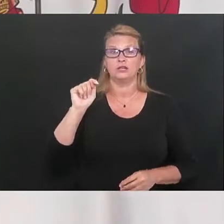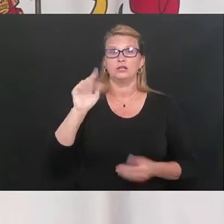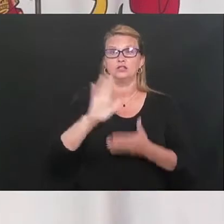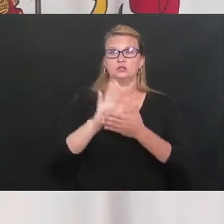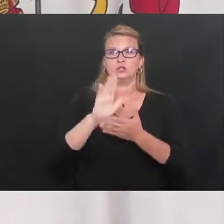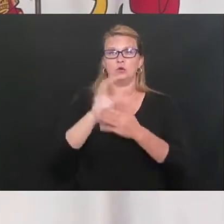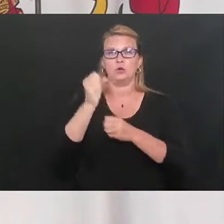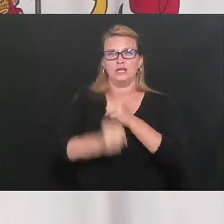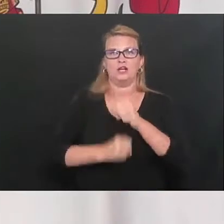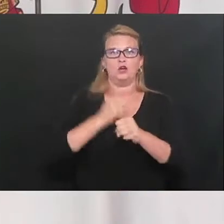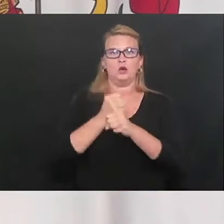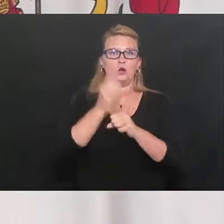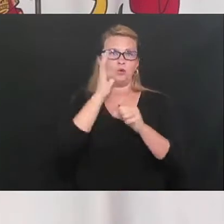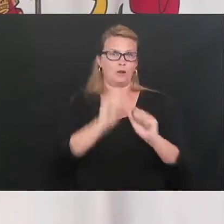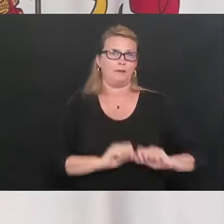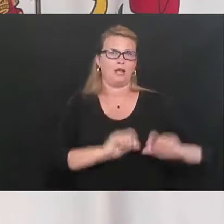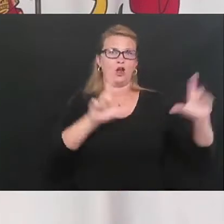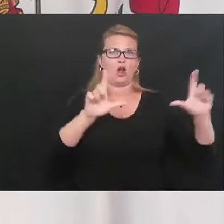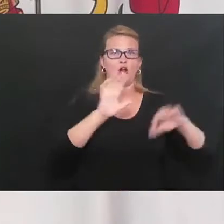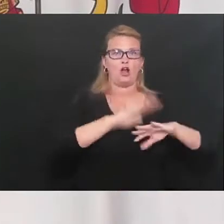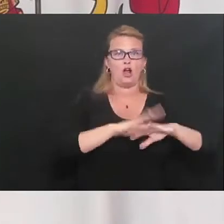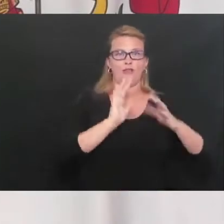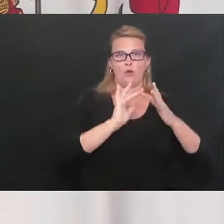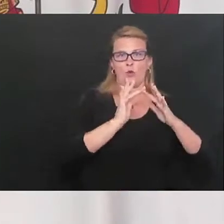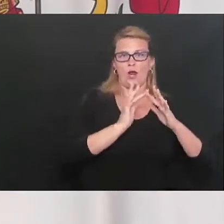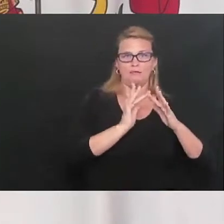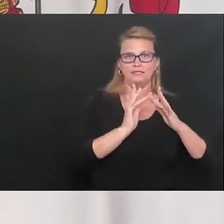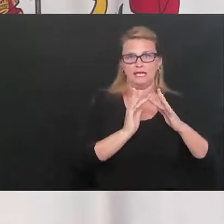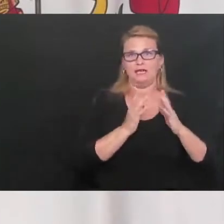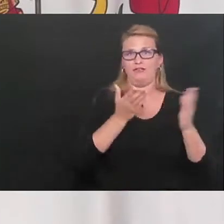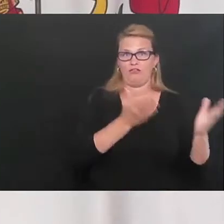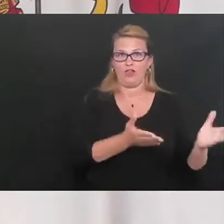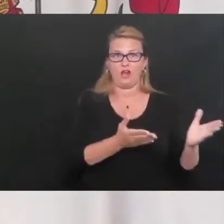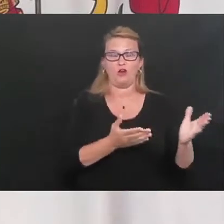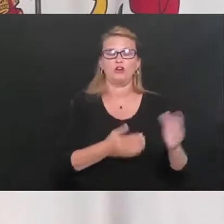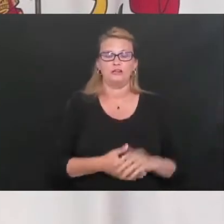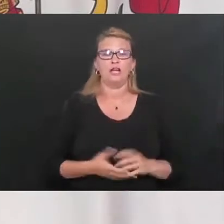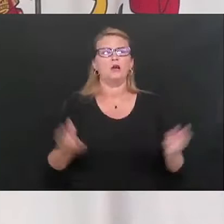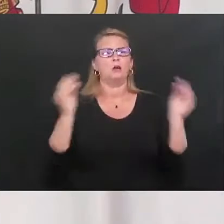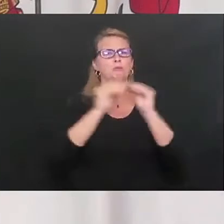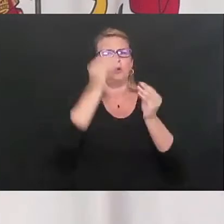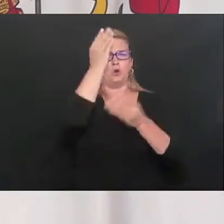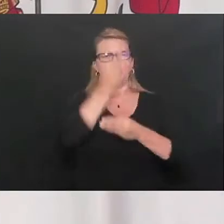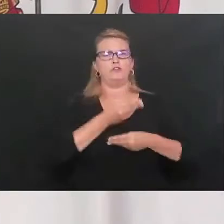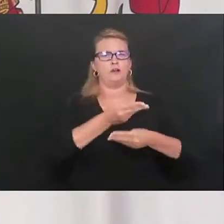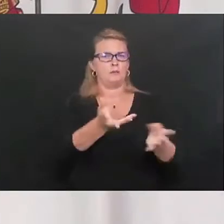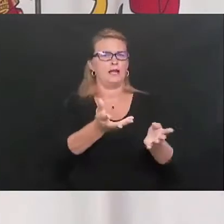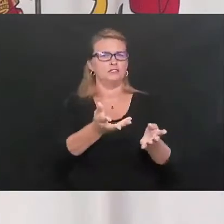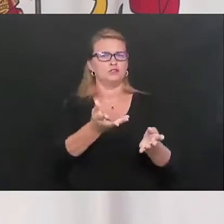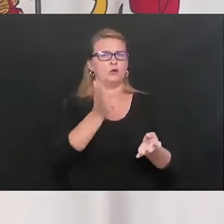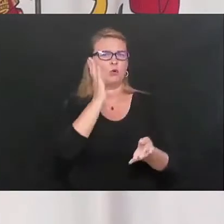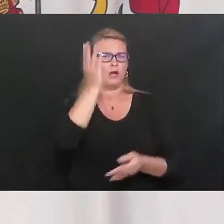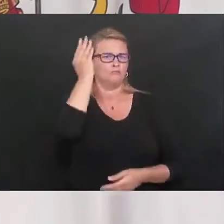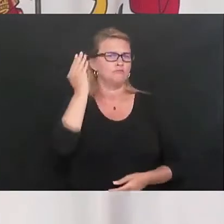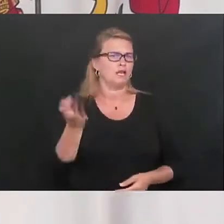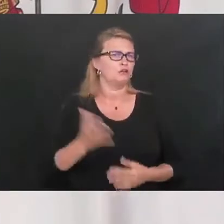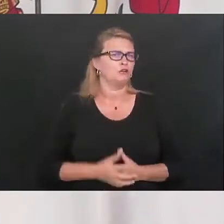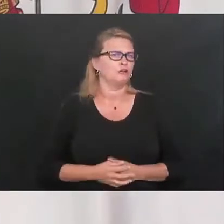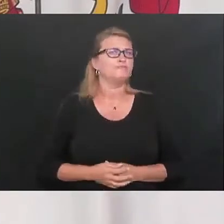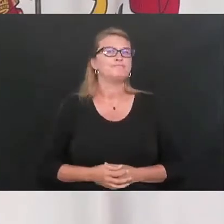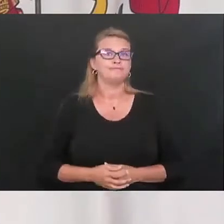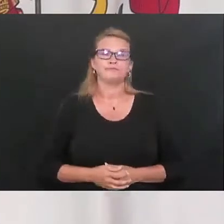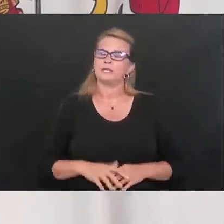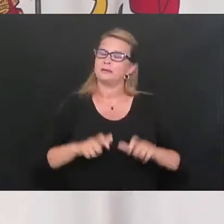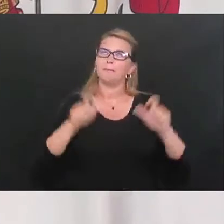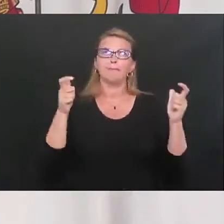will all be up on our website and everything, and more information will be available to everybody. So it's a great